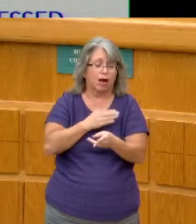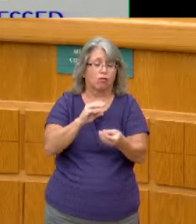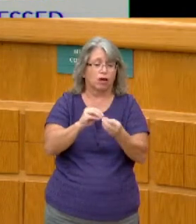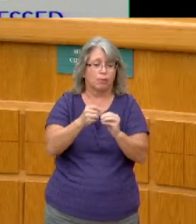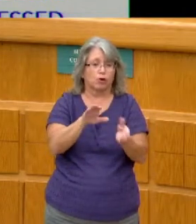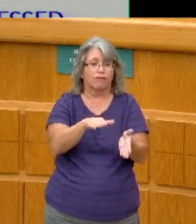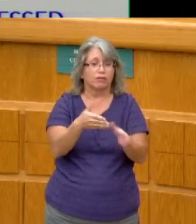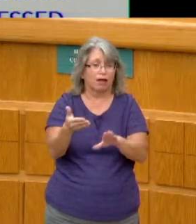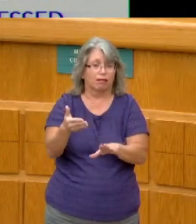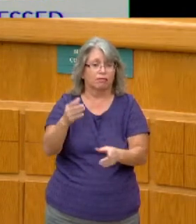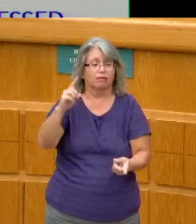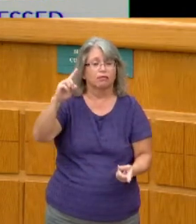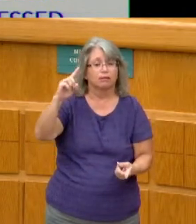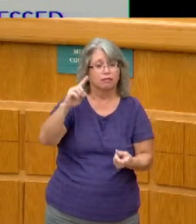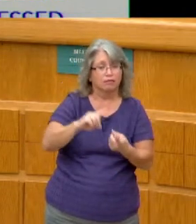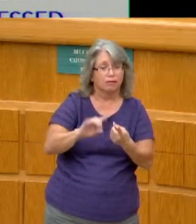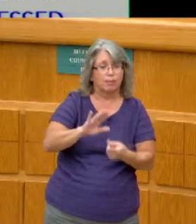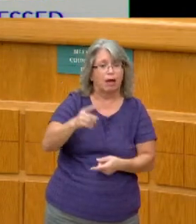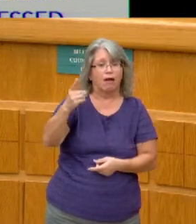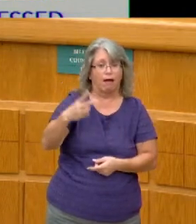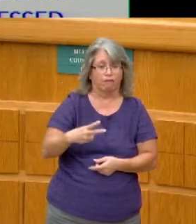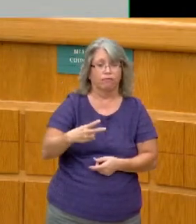in this particular Delta wave.